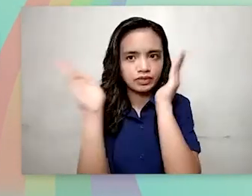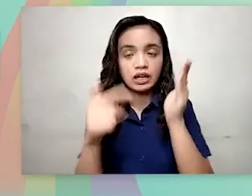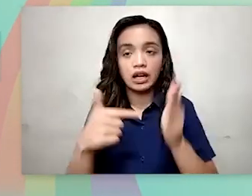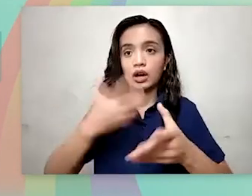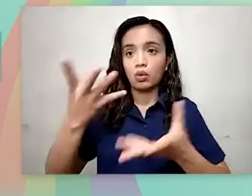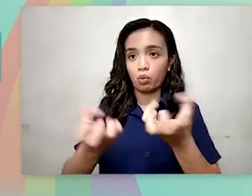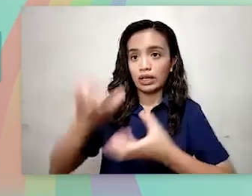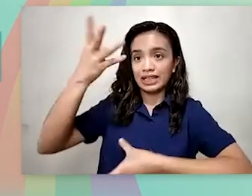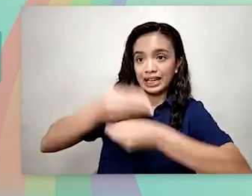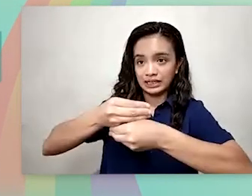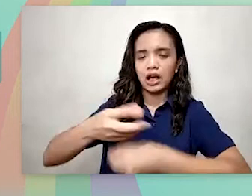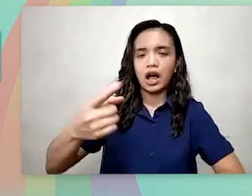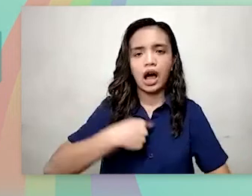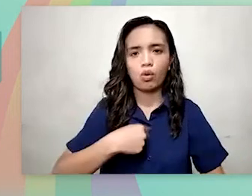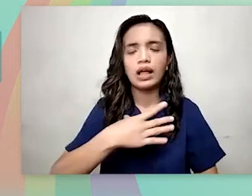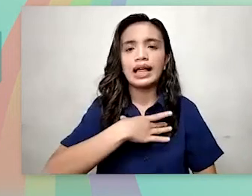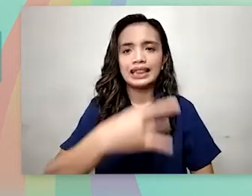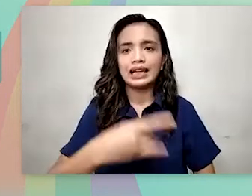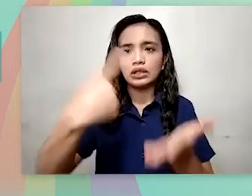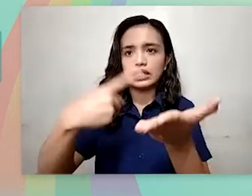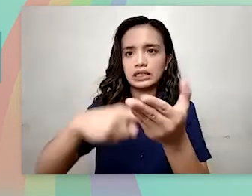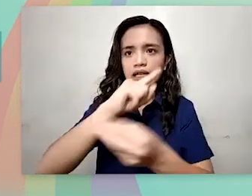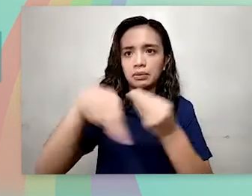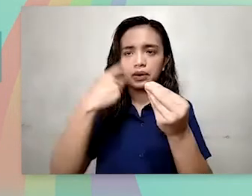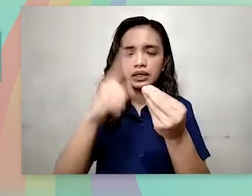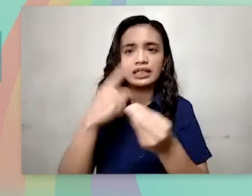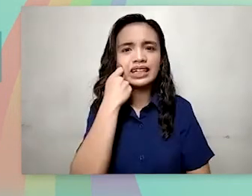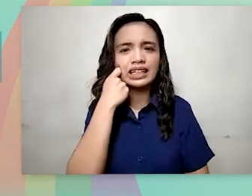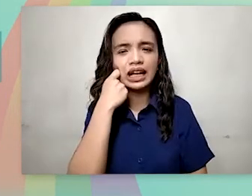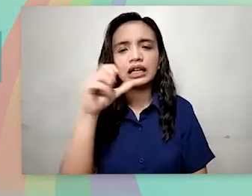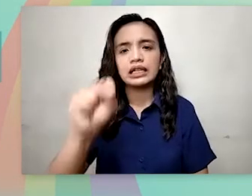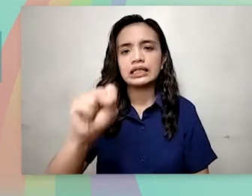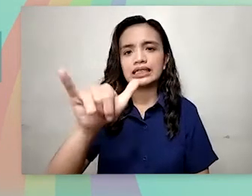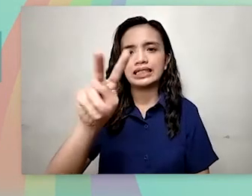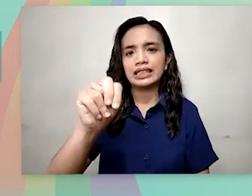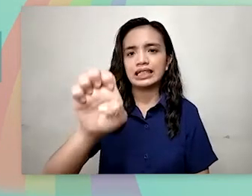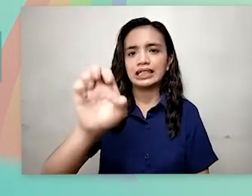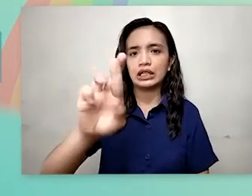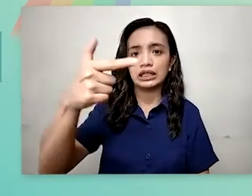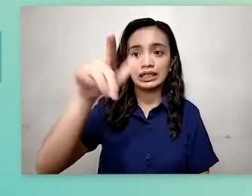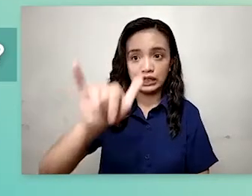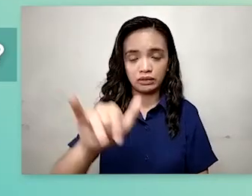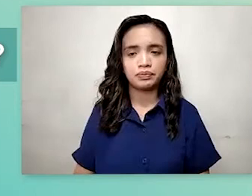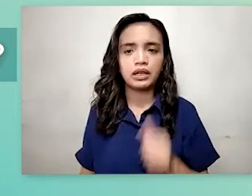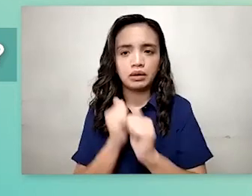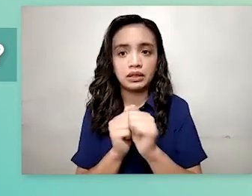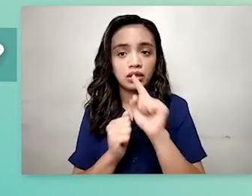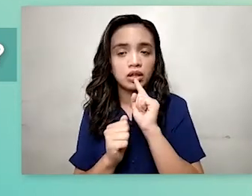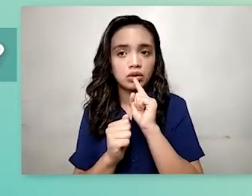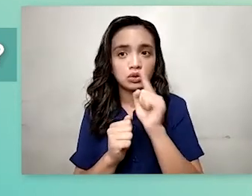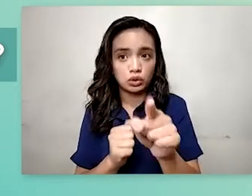delivery? And also, just to add, because I really like the discussion about synergy earlier,